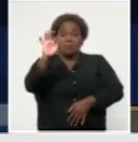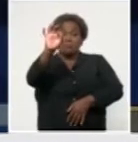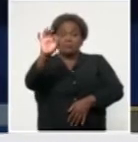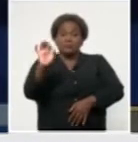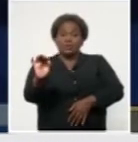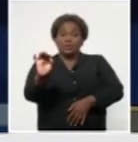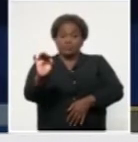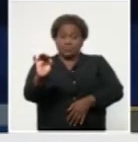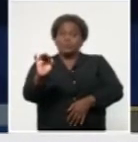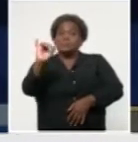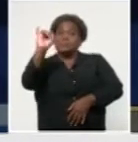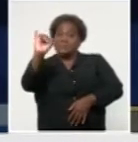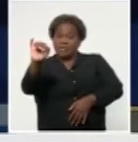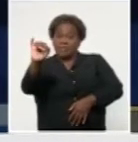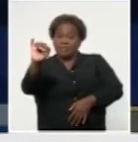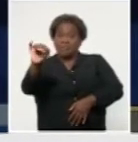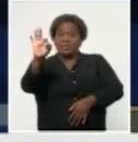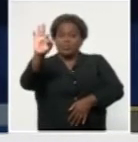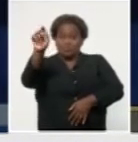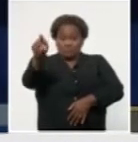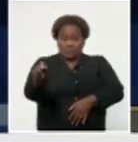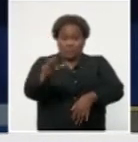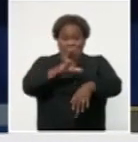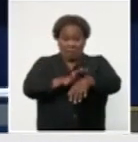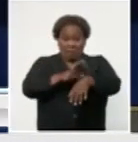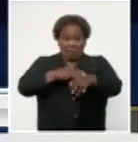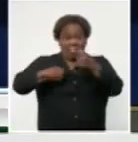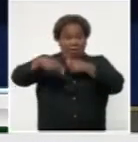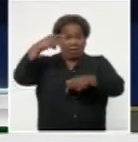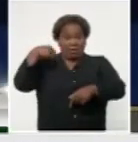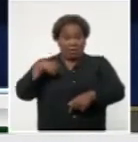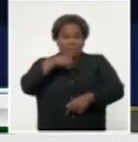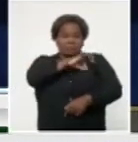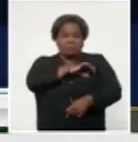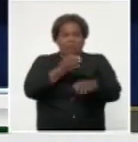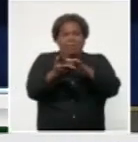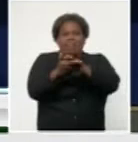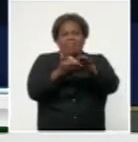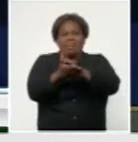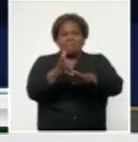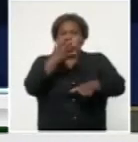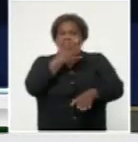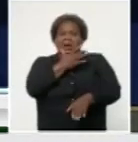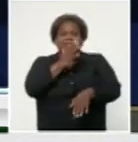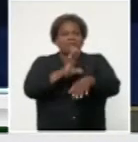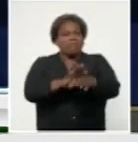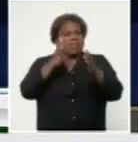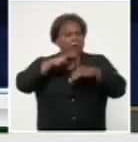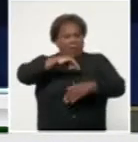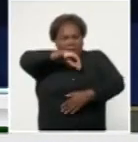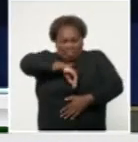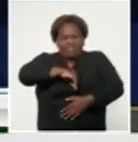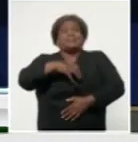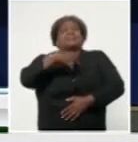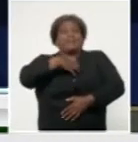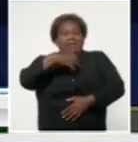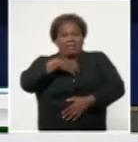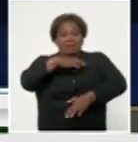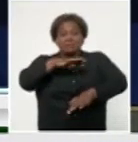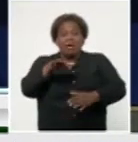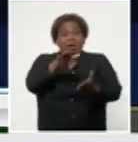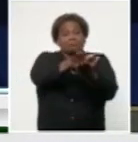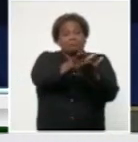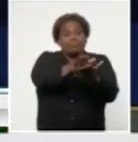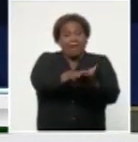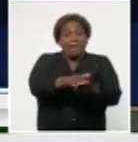sexes. 75%, that is 6 of the 8 cases, were asymptomatic at the moment of